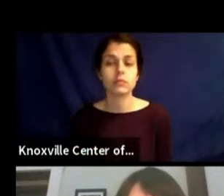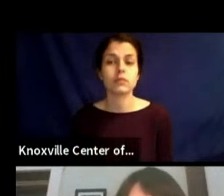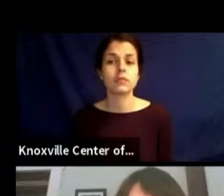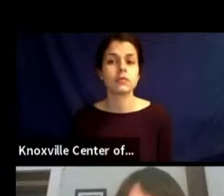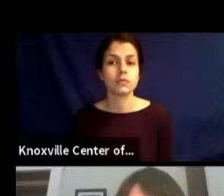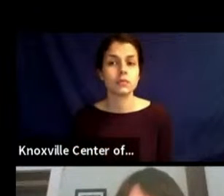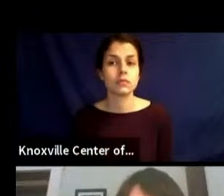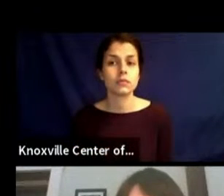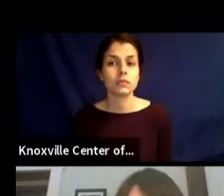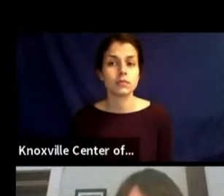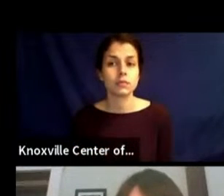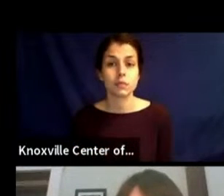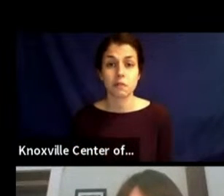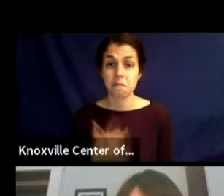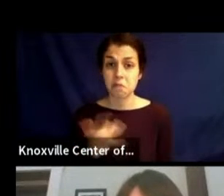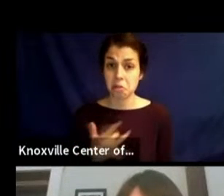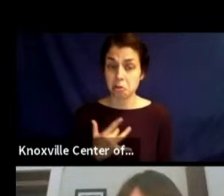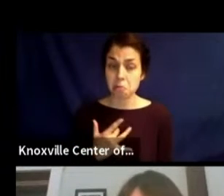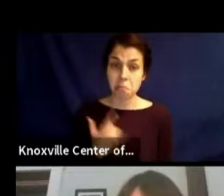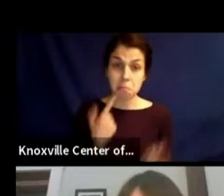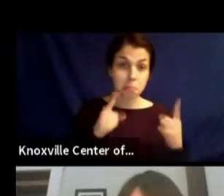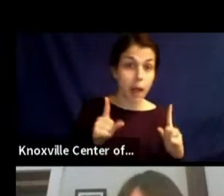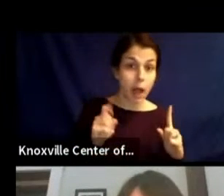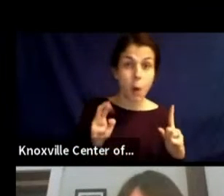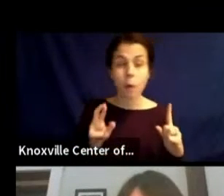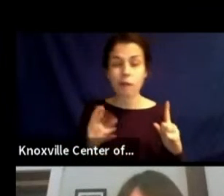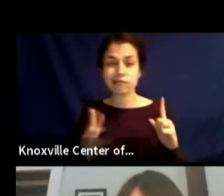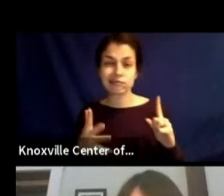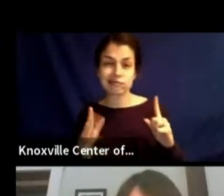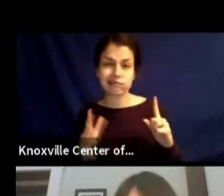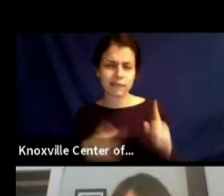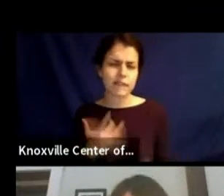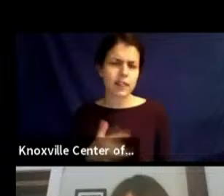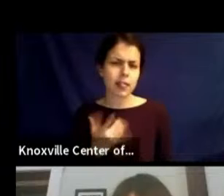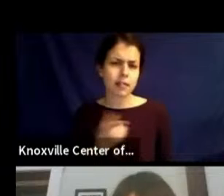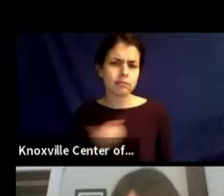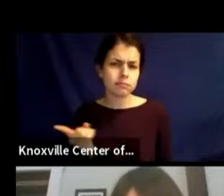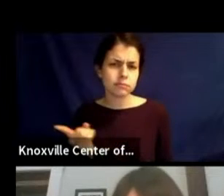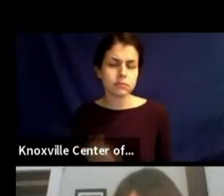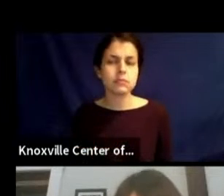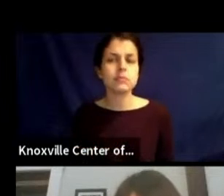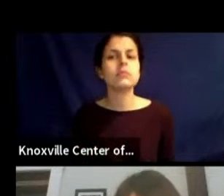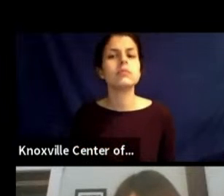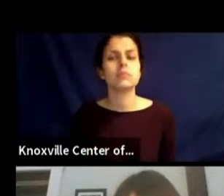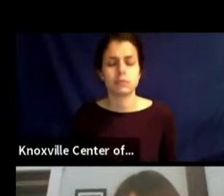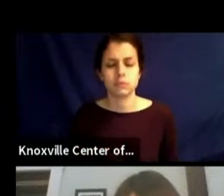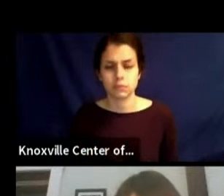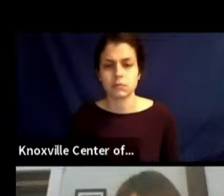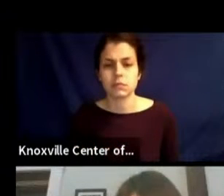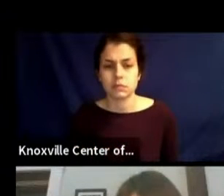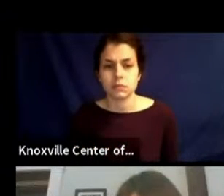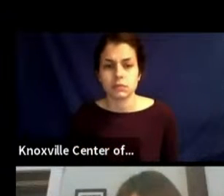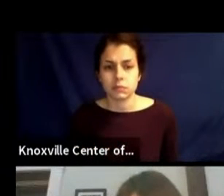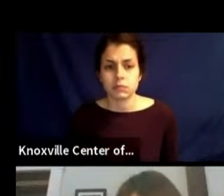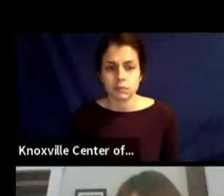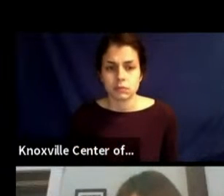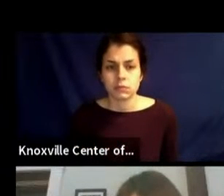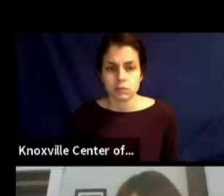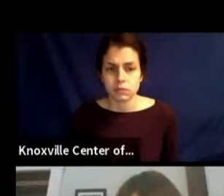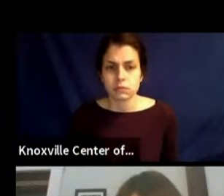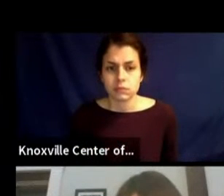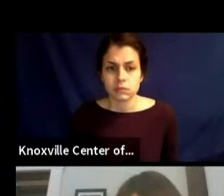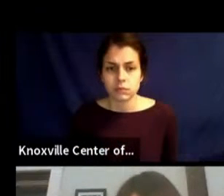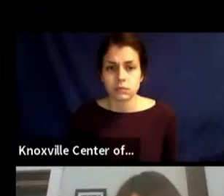sense of how it's working. We have members who have input from